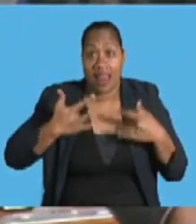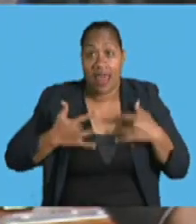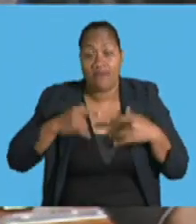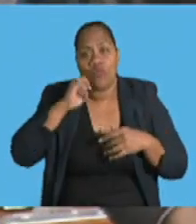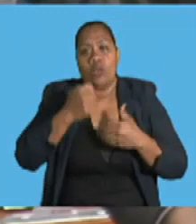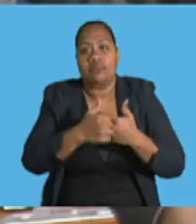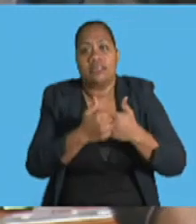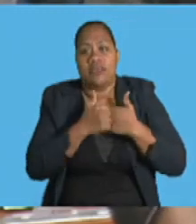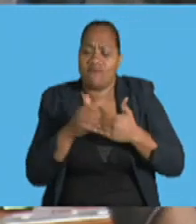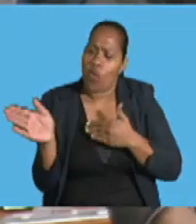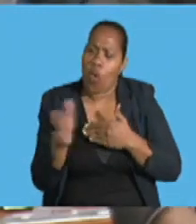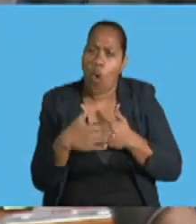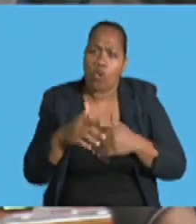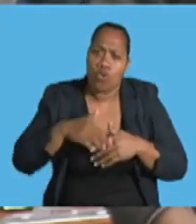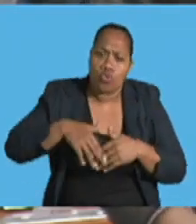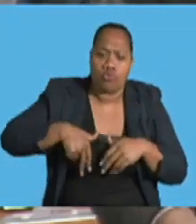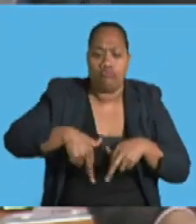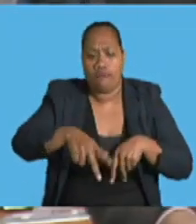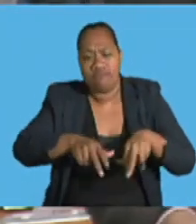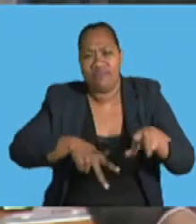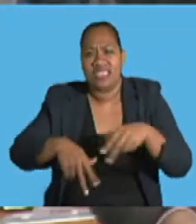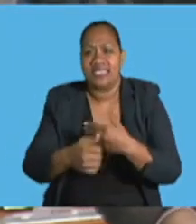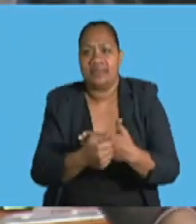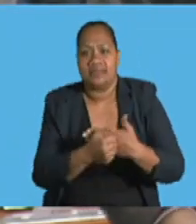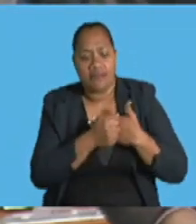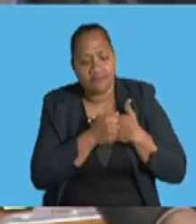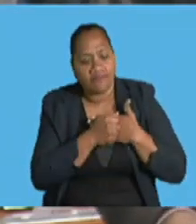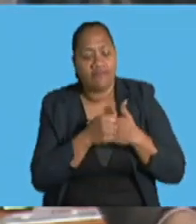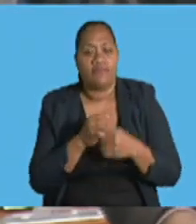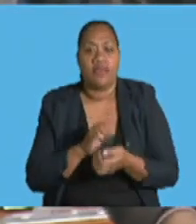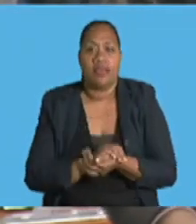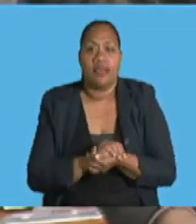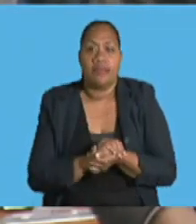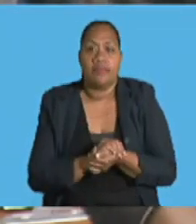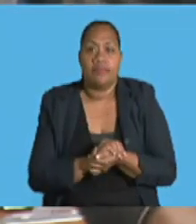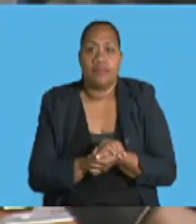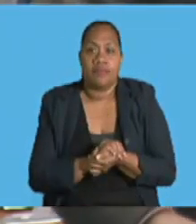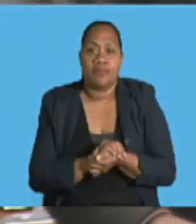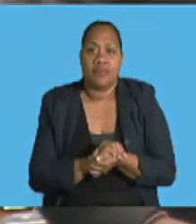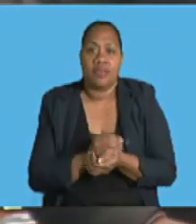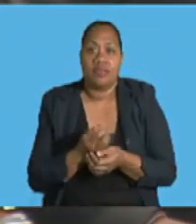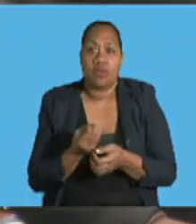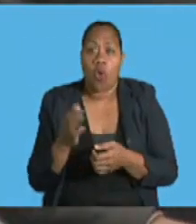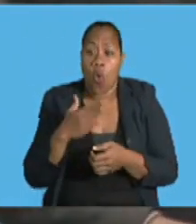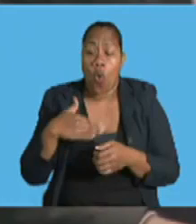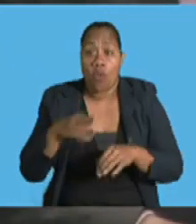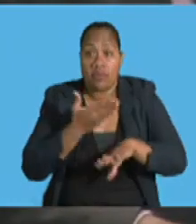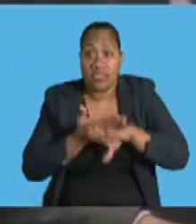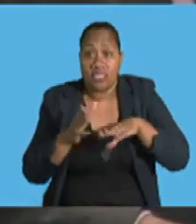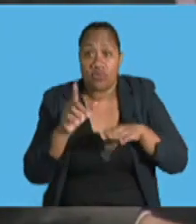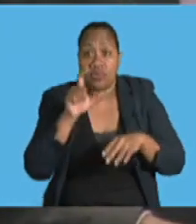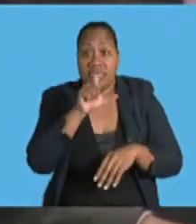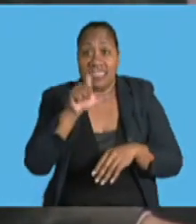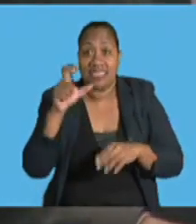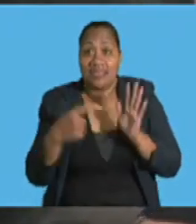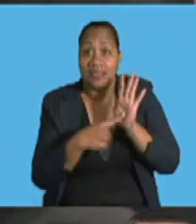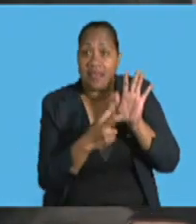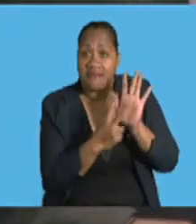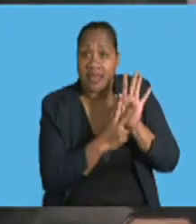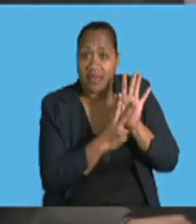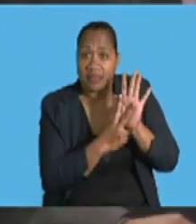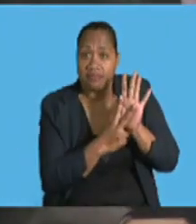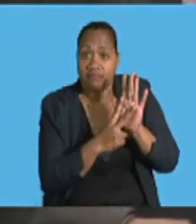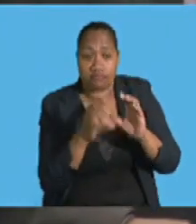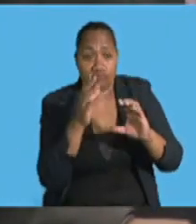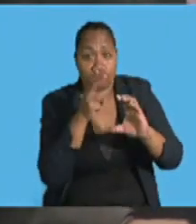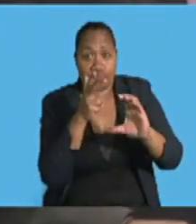move around safely. Collaboration on where the 20 new CCTV cameras will be